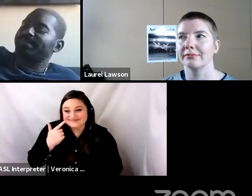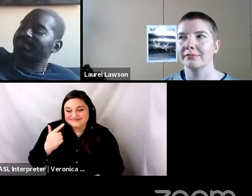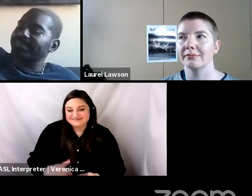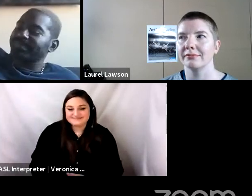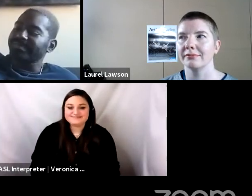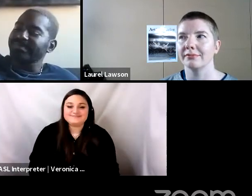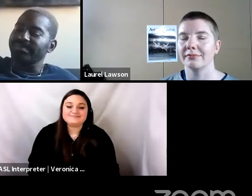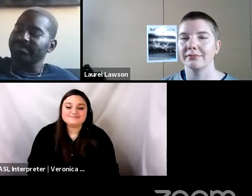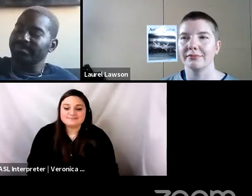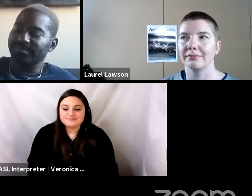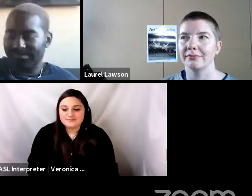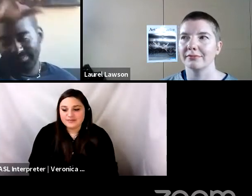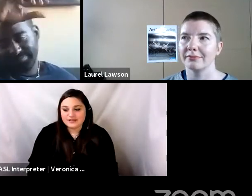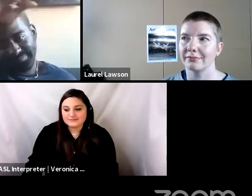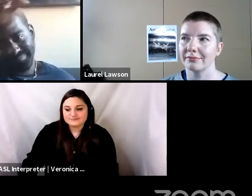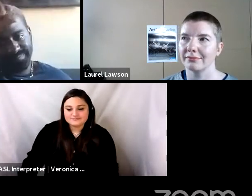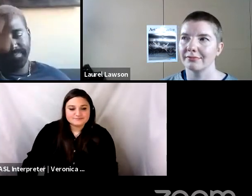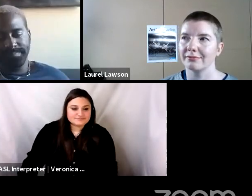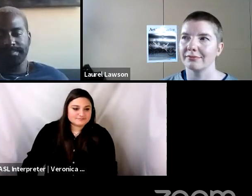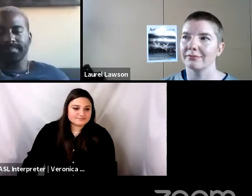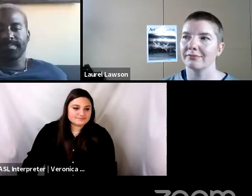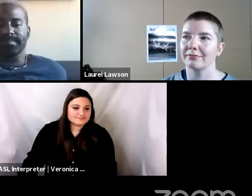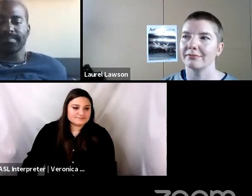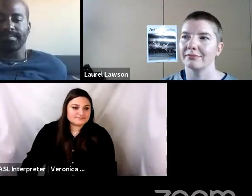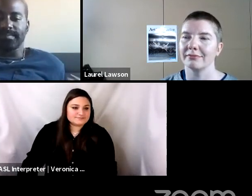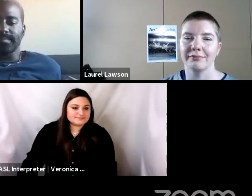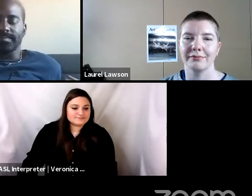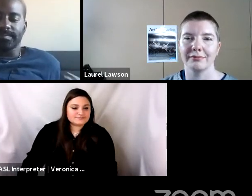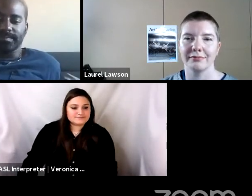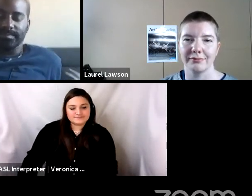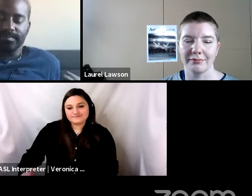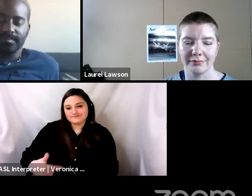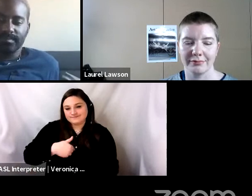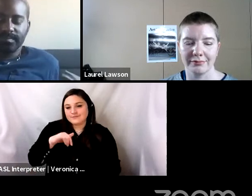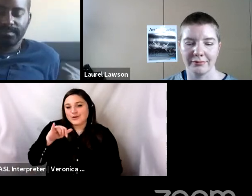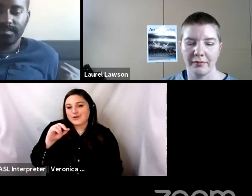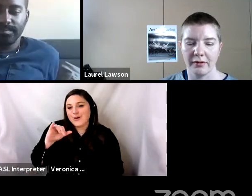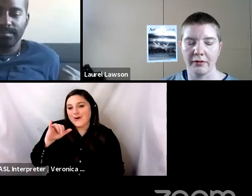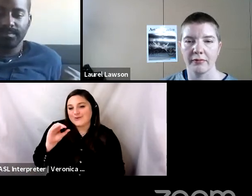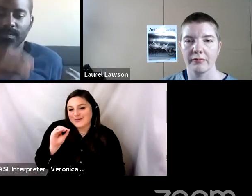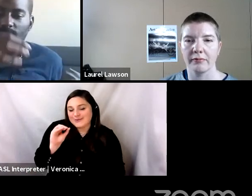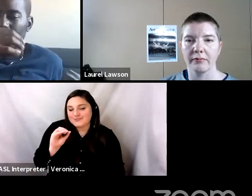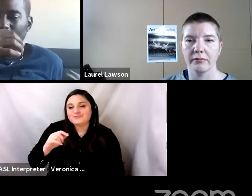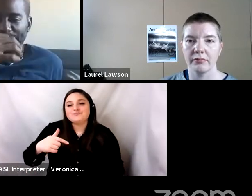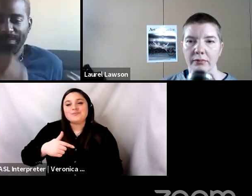This is Yo-Yo. Just wanted to respond. I remember seeing that show at the Whitney